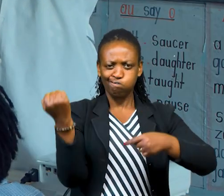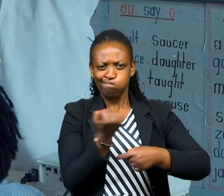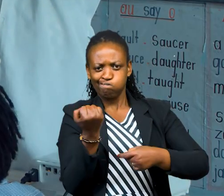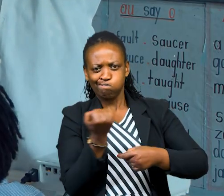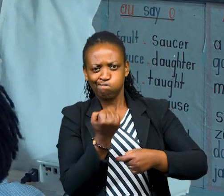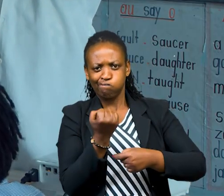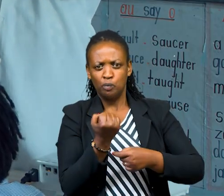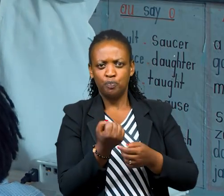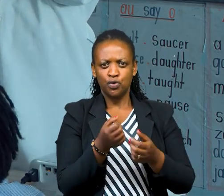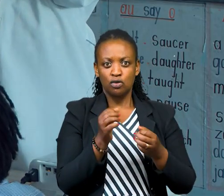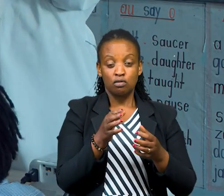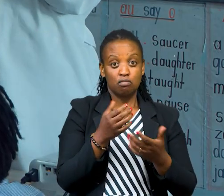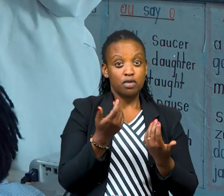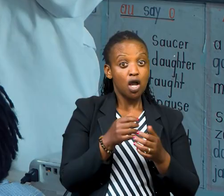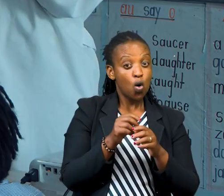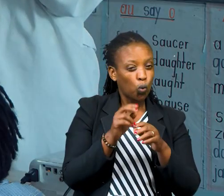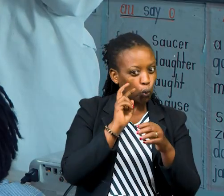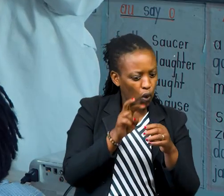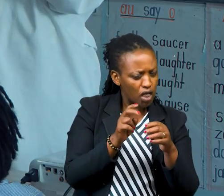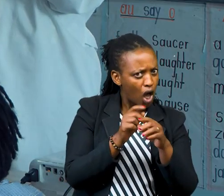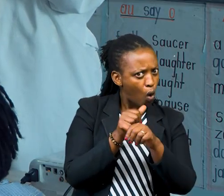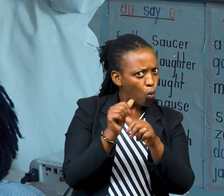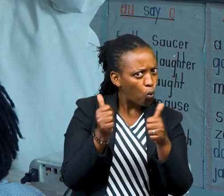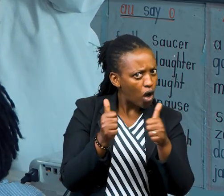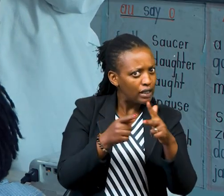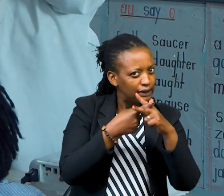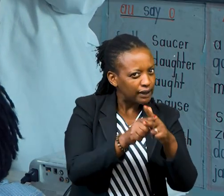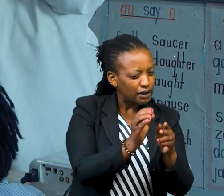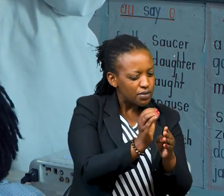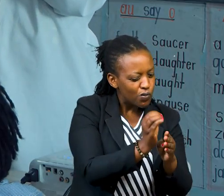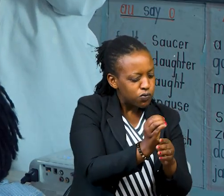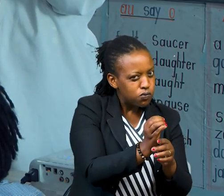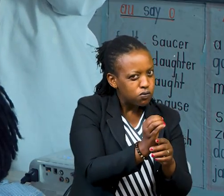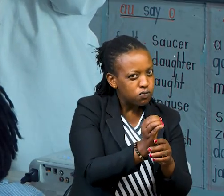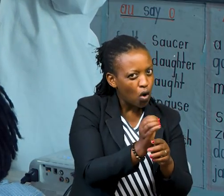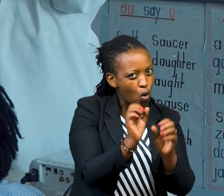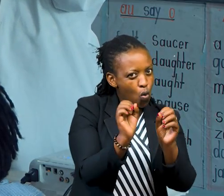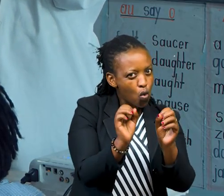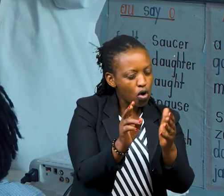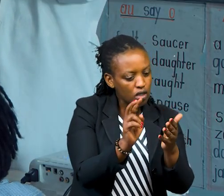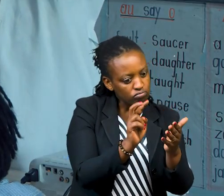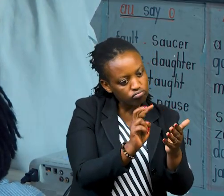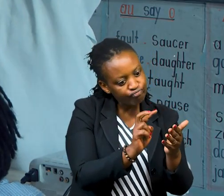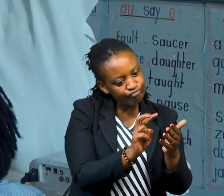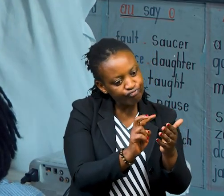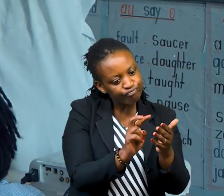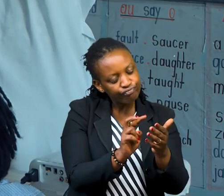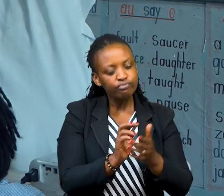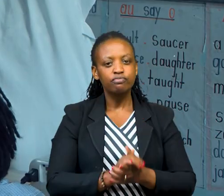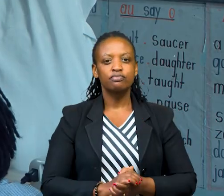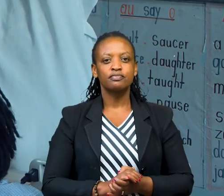string, you have to hold it well. You start from 0. Okay.